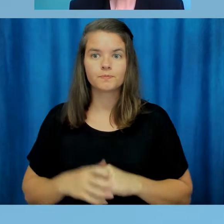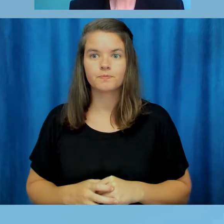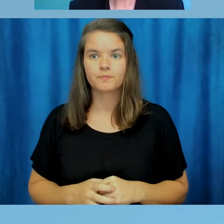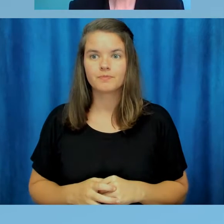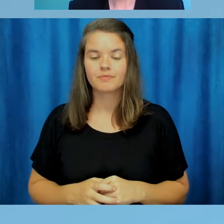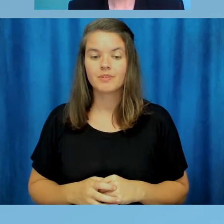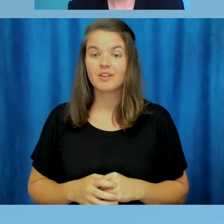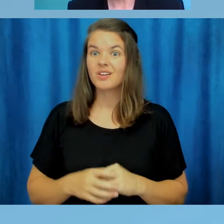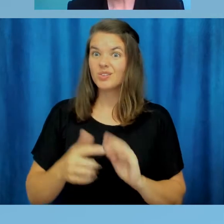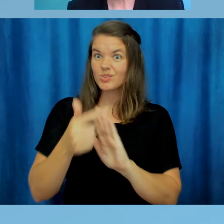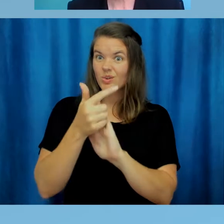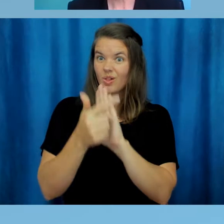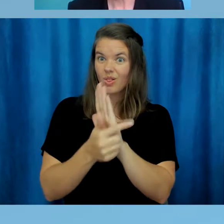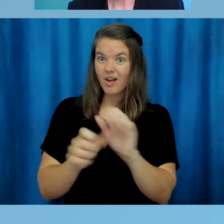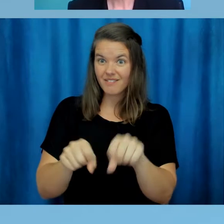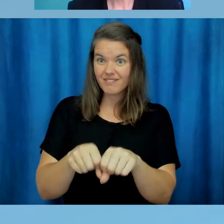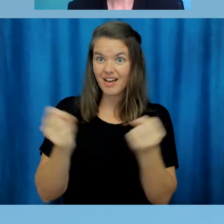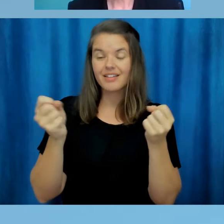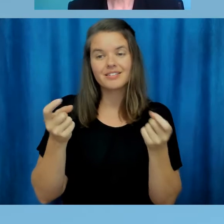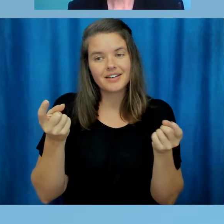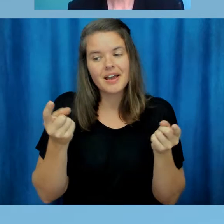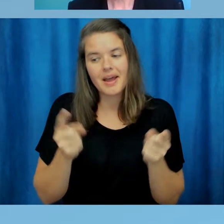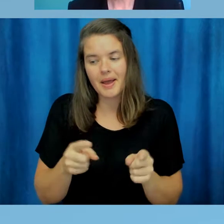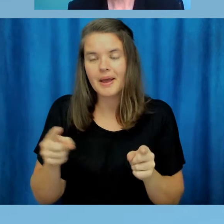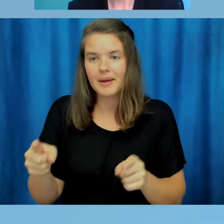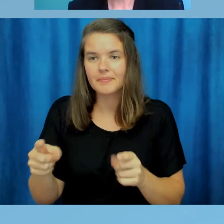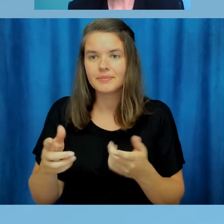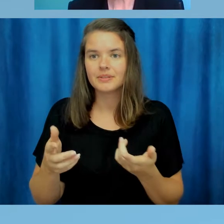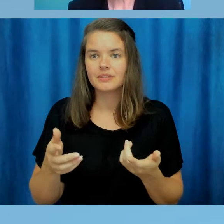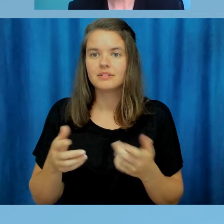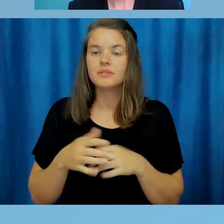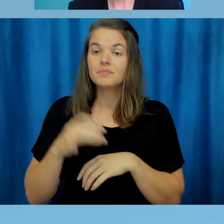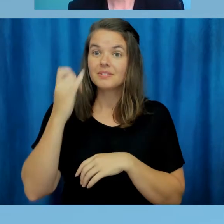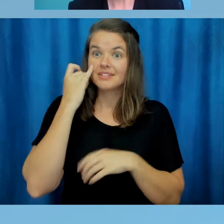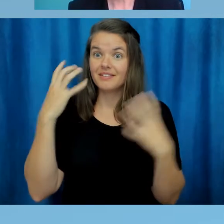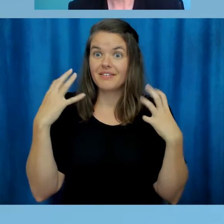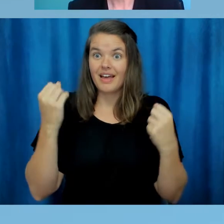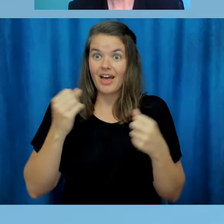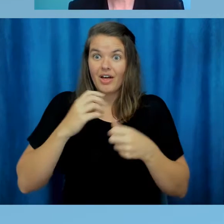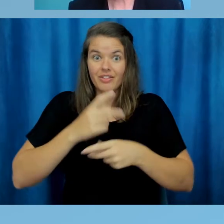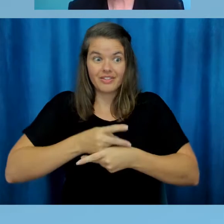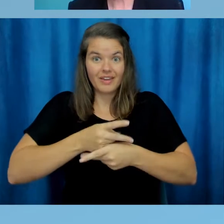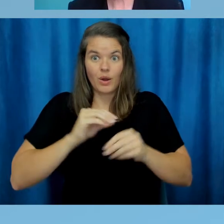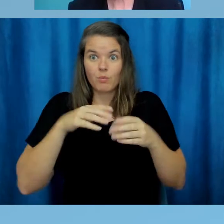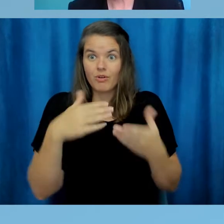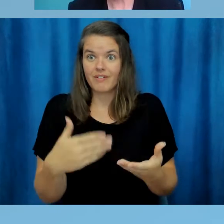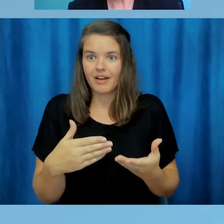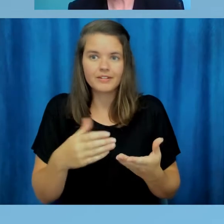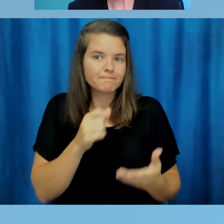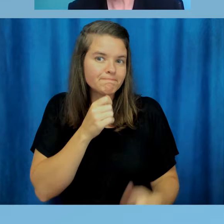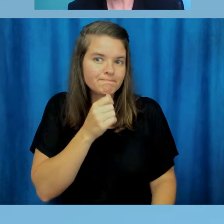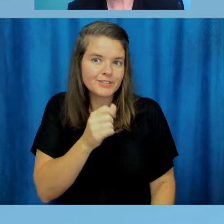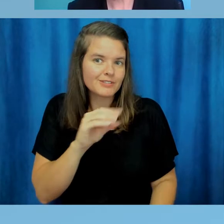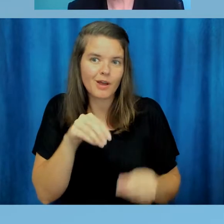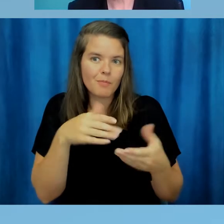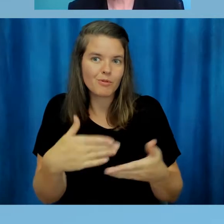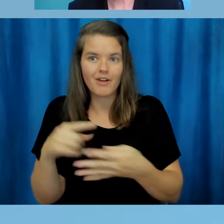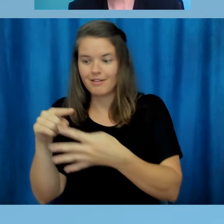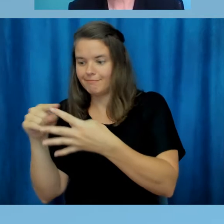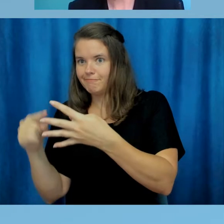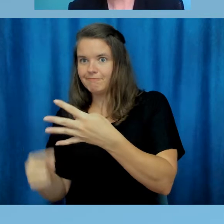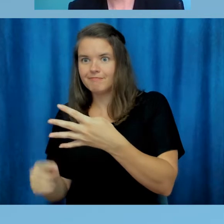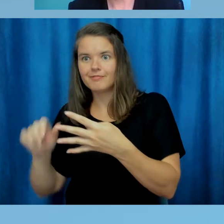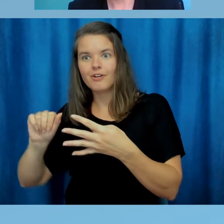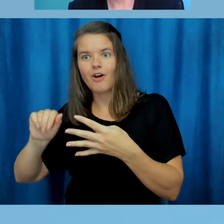So violations of the law happen when the healthcare provider fails to provide